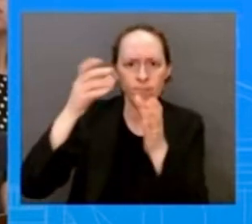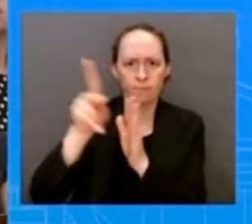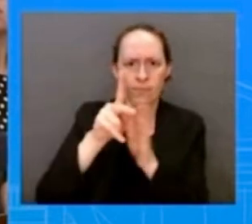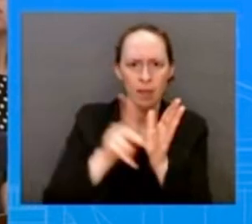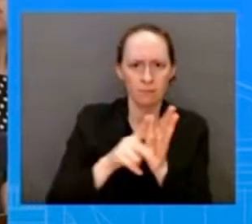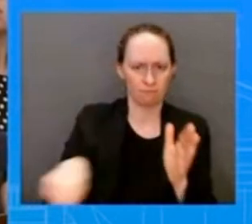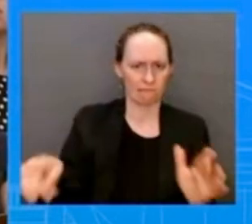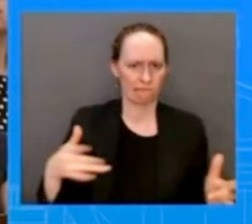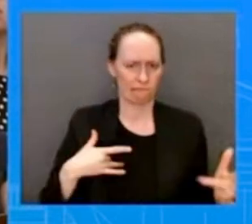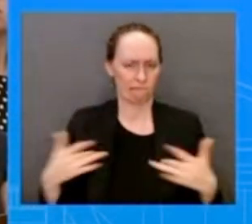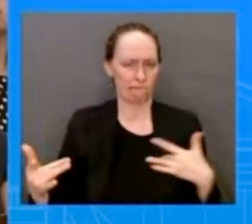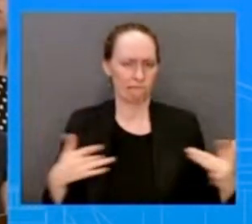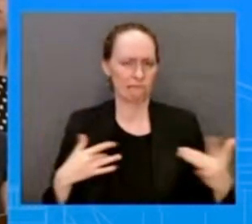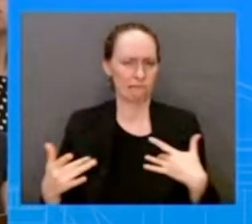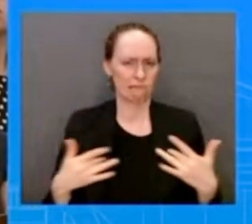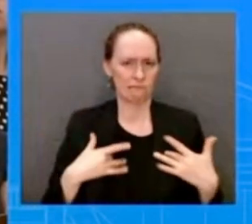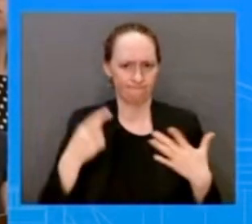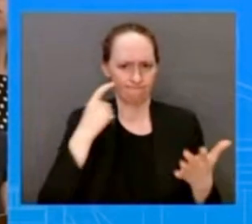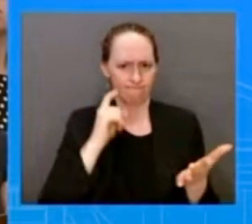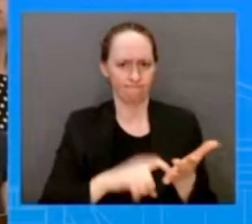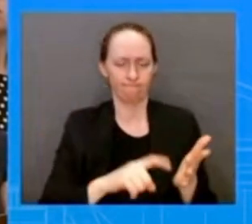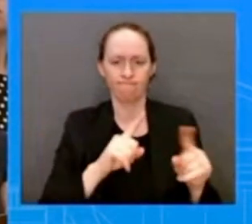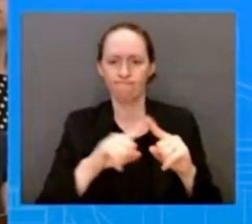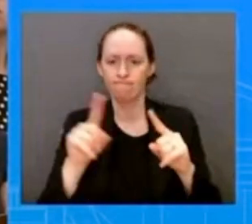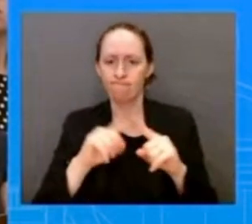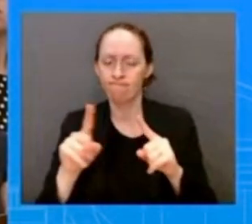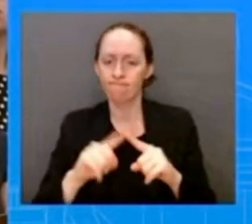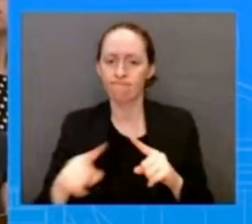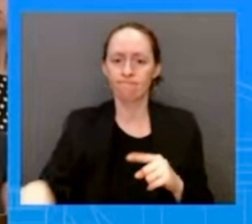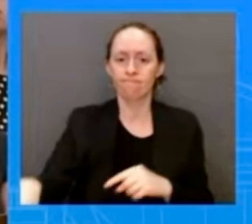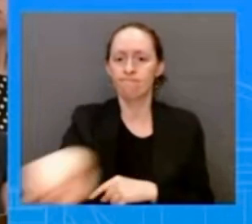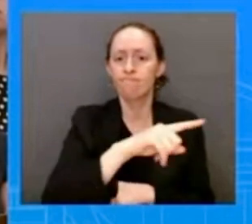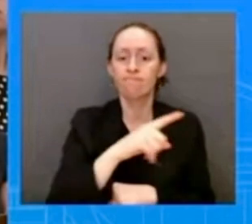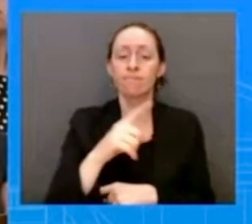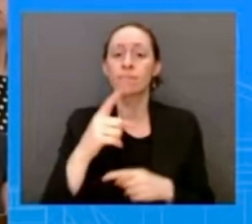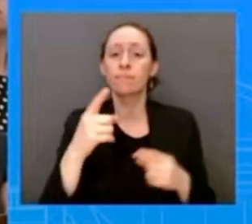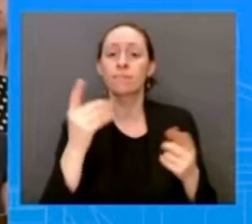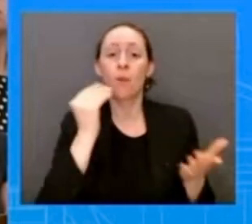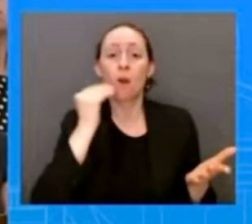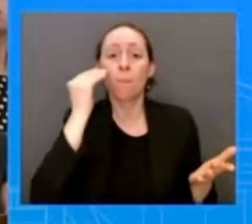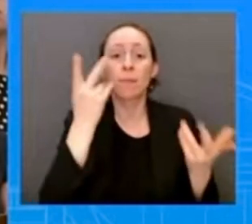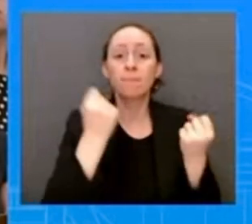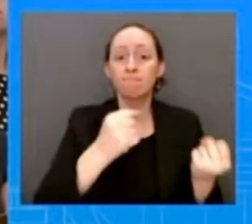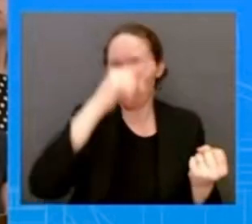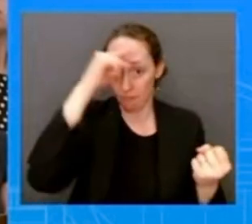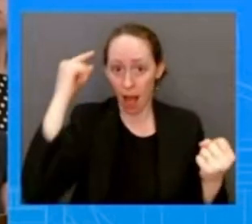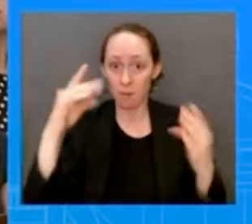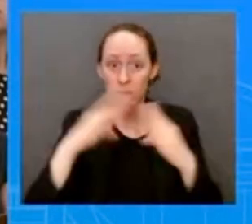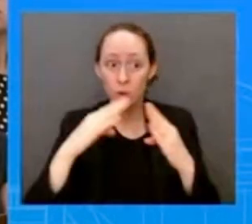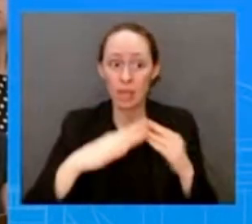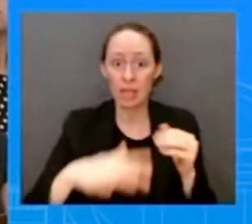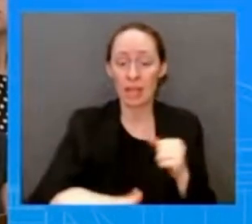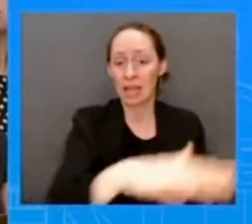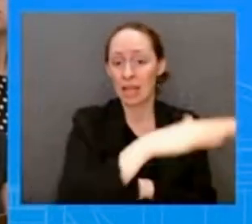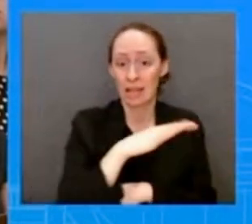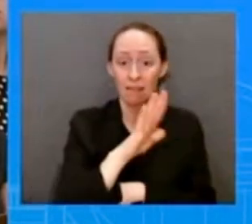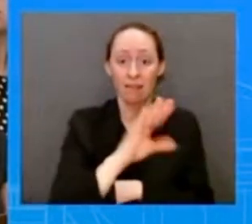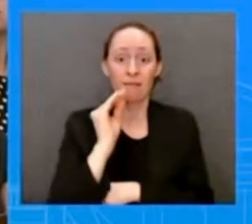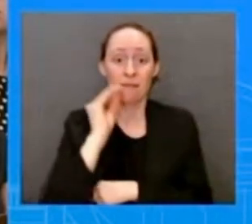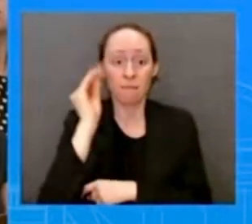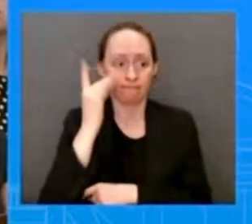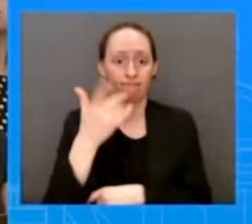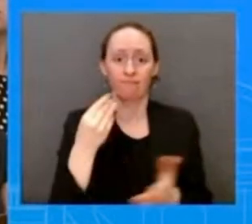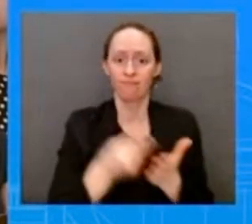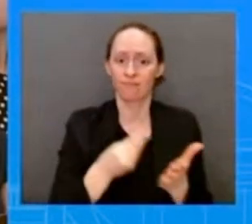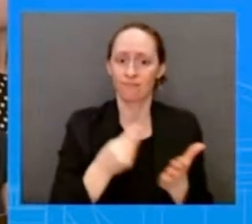poor and minority communities, will not have enough funds to pay for their groceries. What is the White House message to those who are concerned that